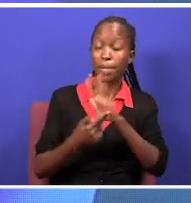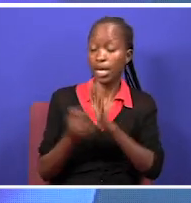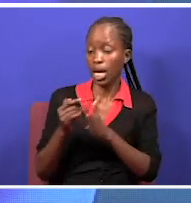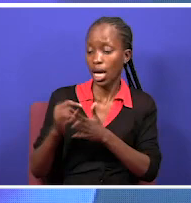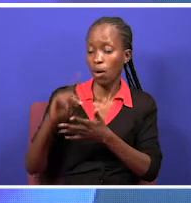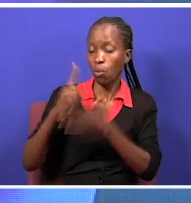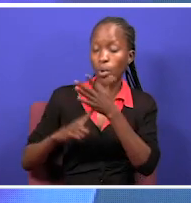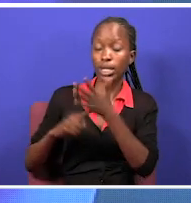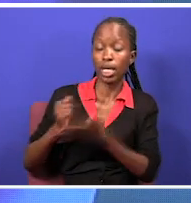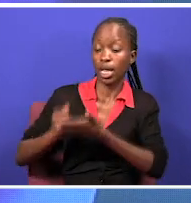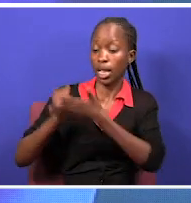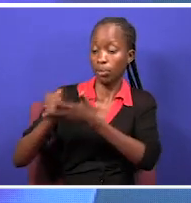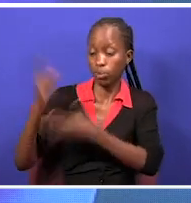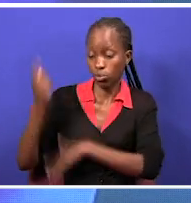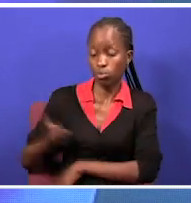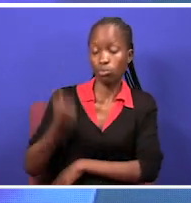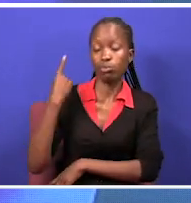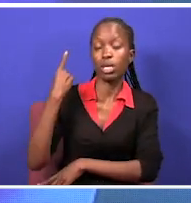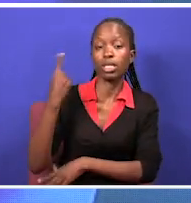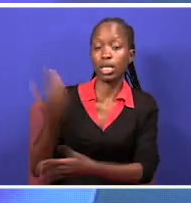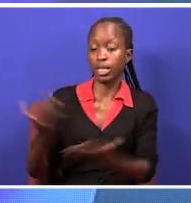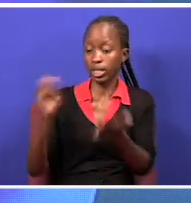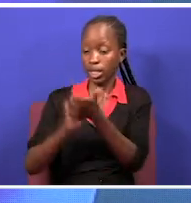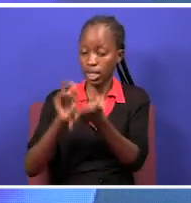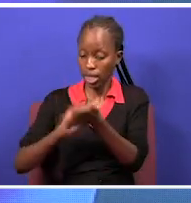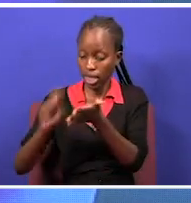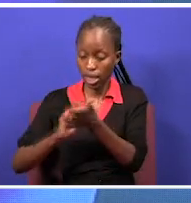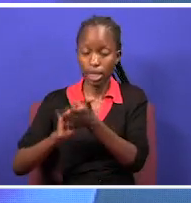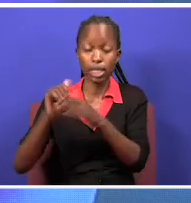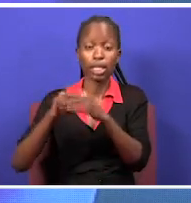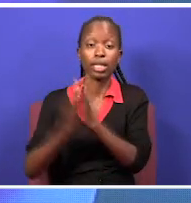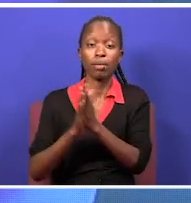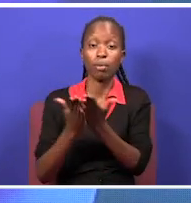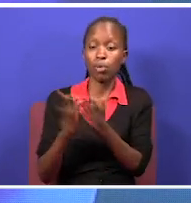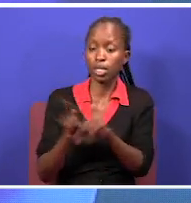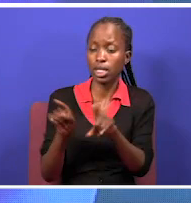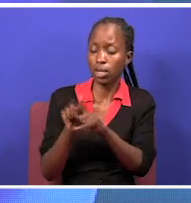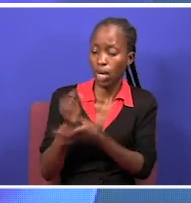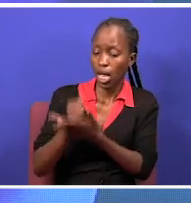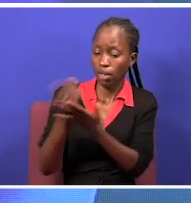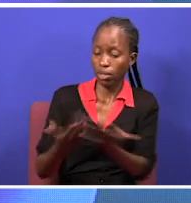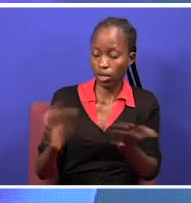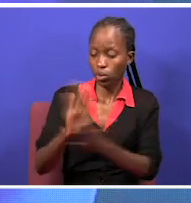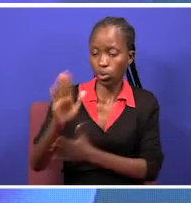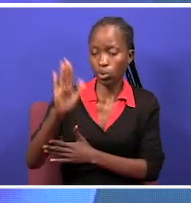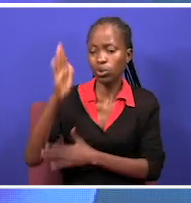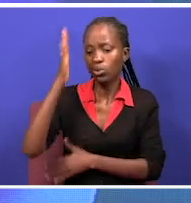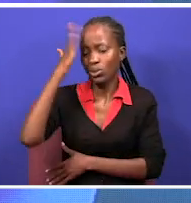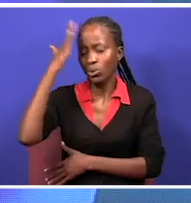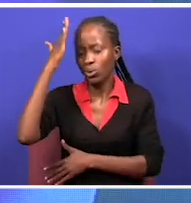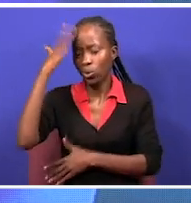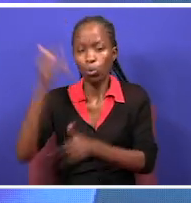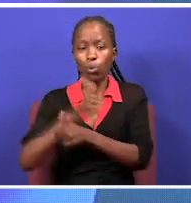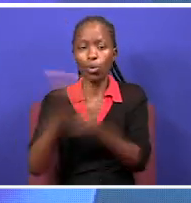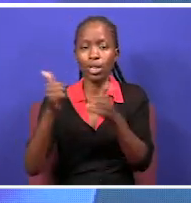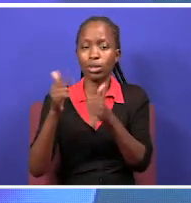to understand these things that are written in the book. Help them to become familiar with the demands